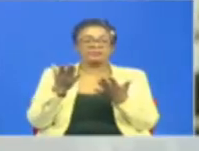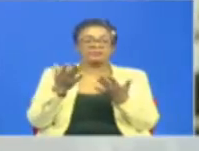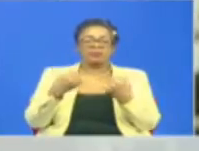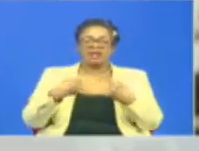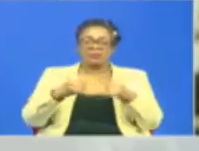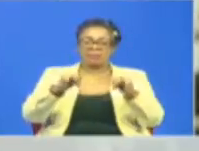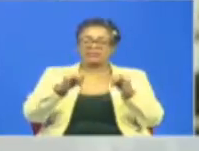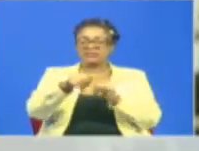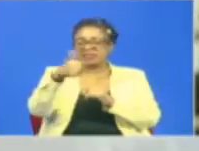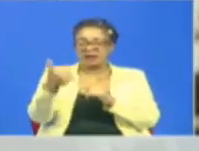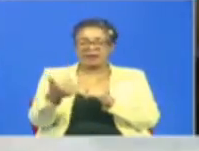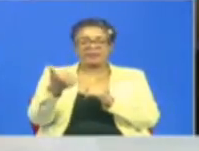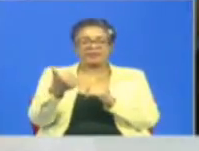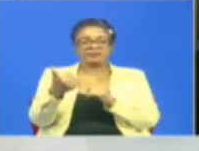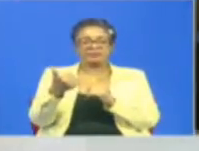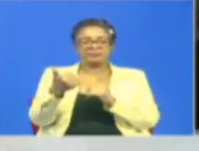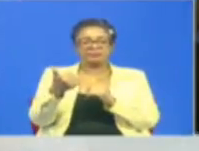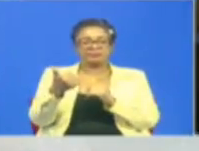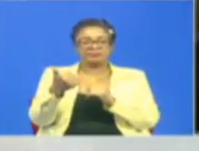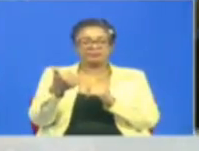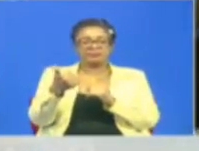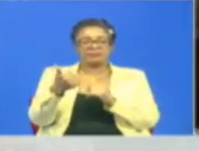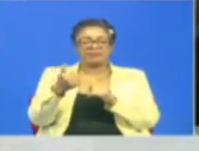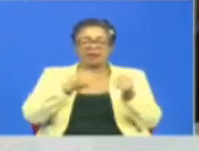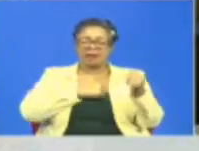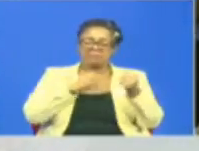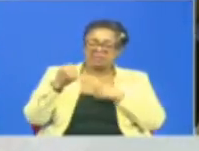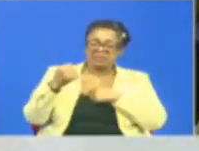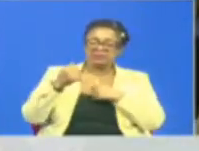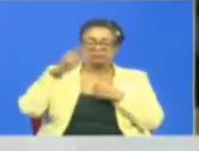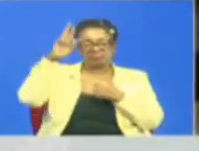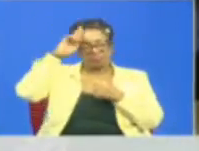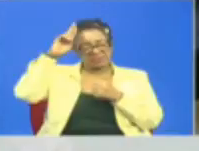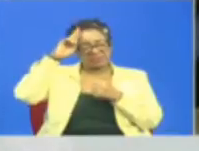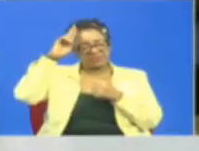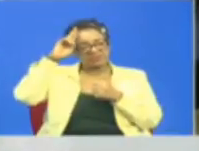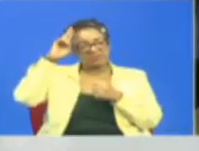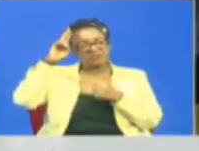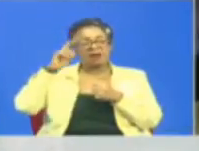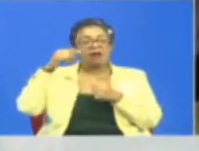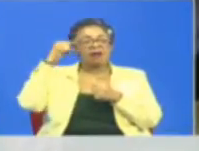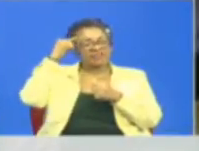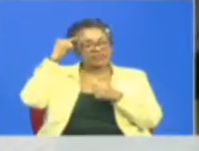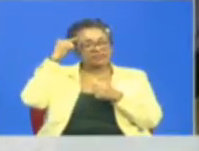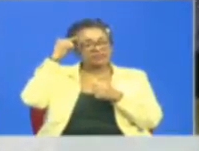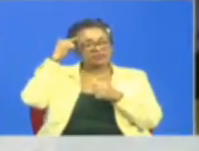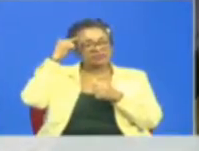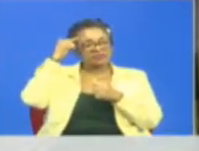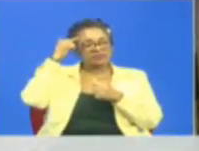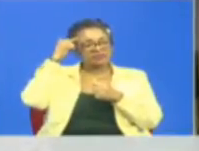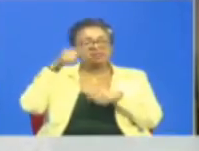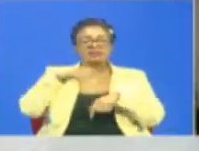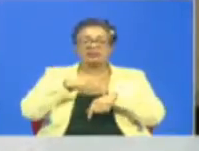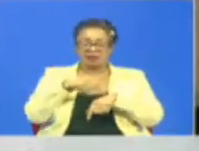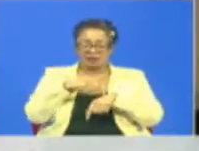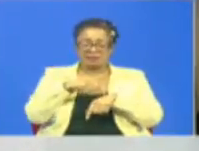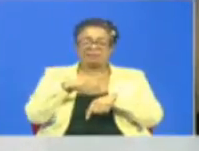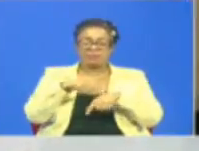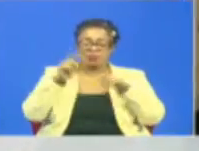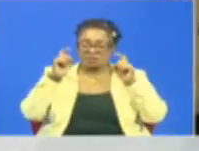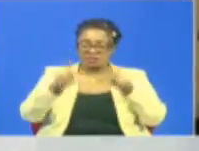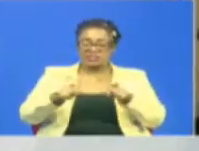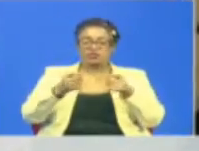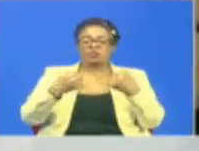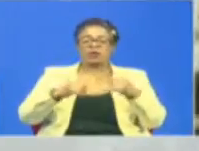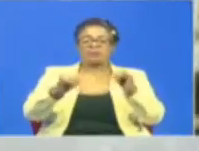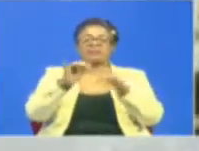other essential workers. I know in the army, in the police force, this is done. And I think it's time we really sit down and implement